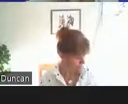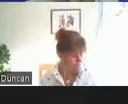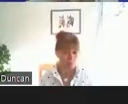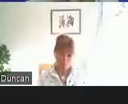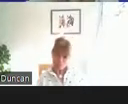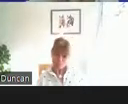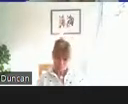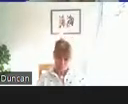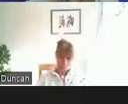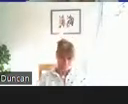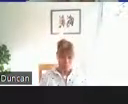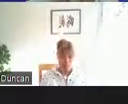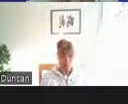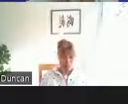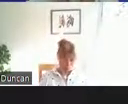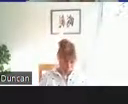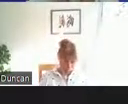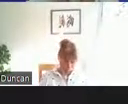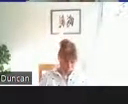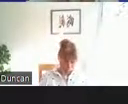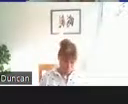lapwing? And did we hear that sound?